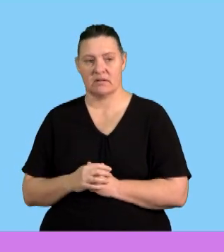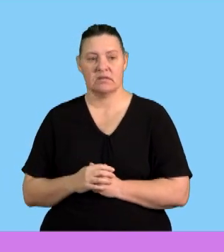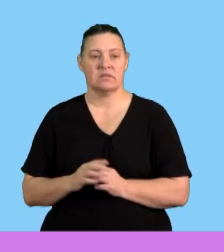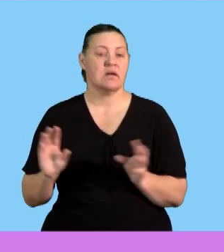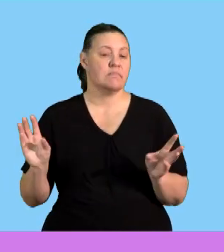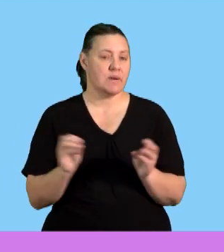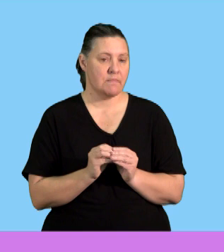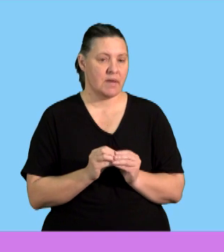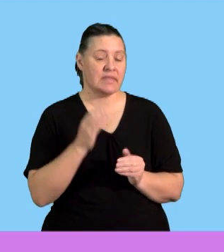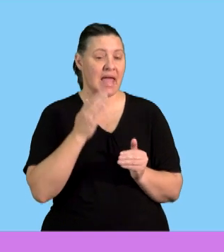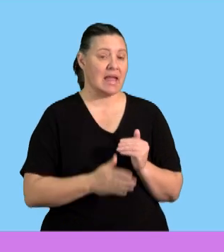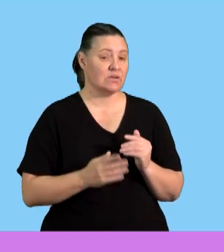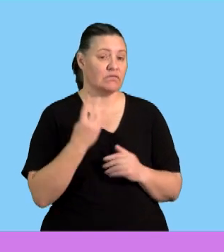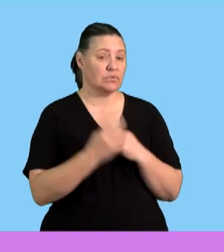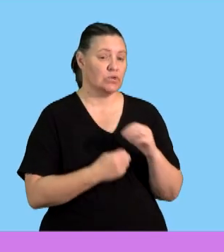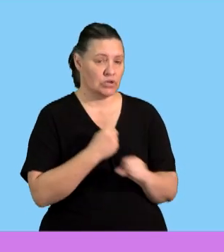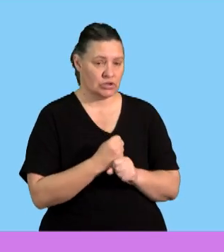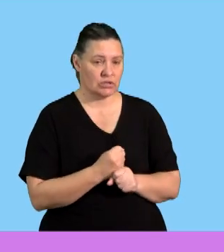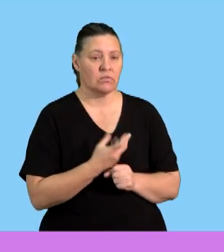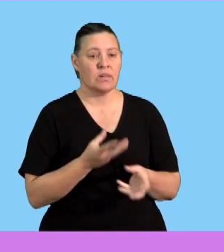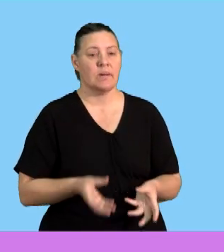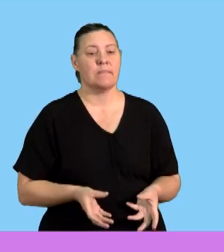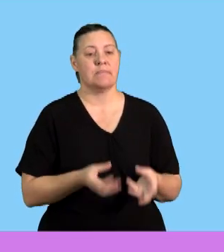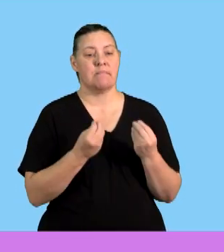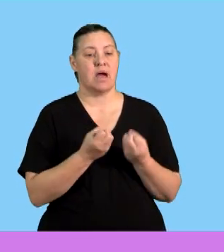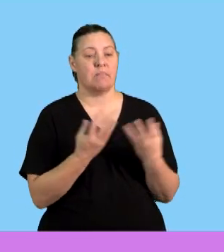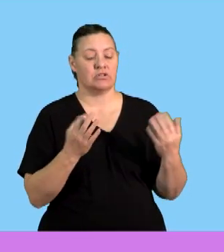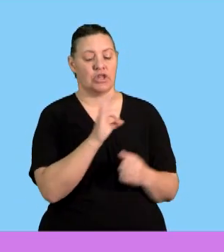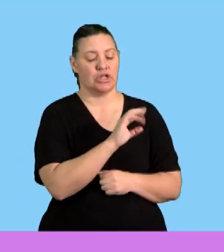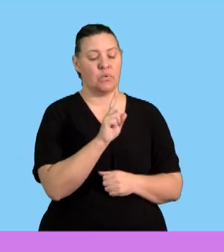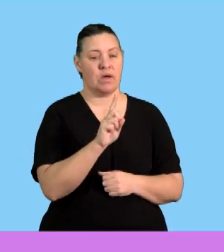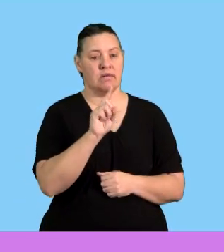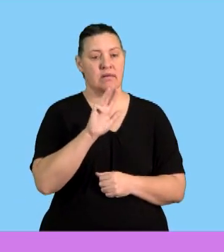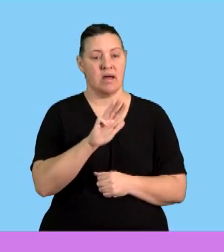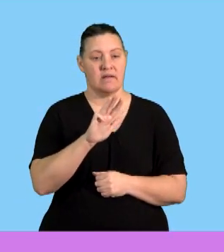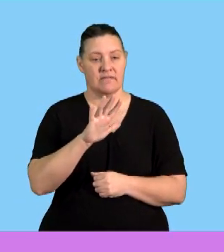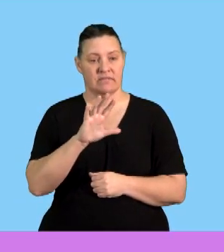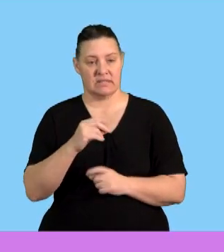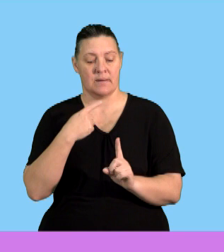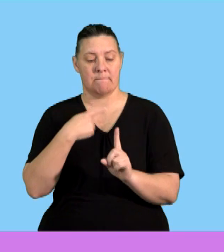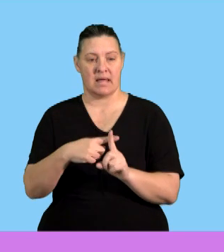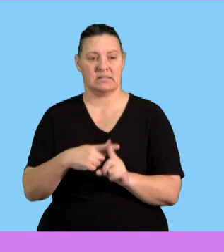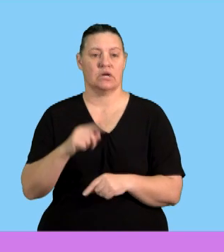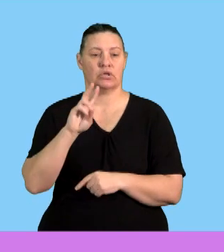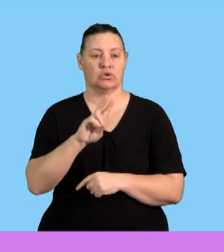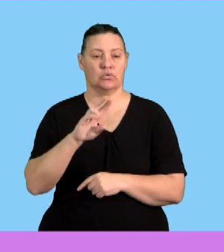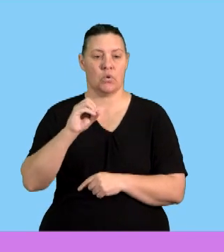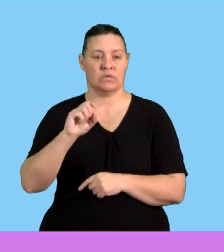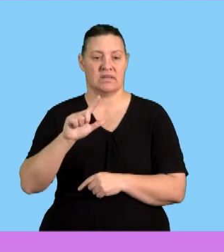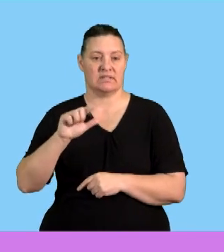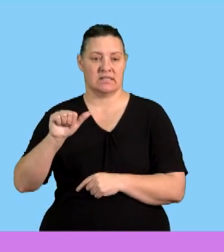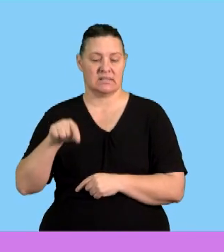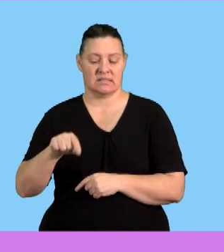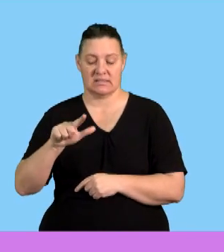2,076.75, meaning at the end of the 2 years, she will be left with